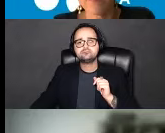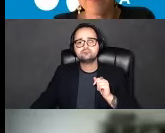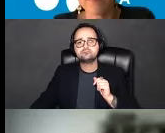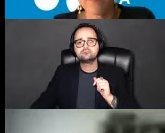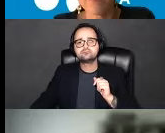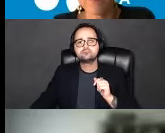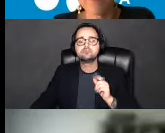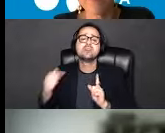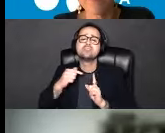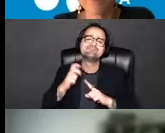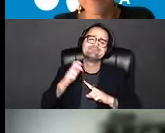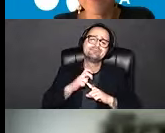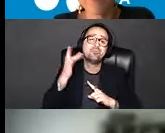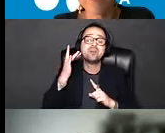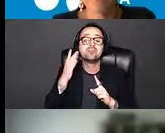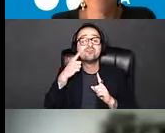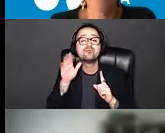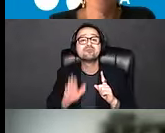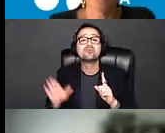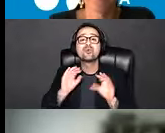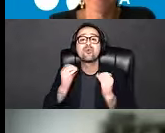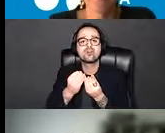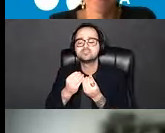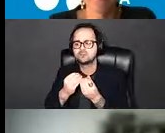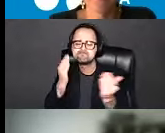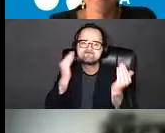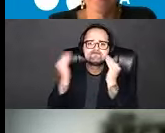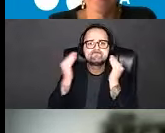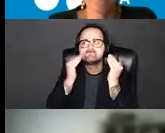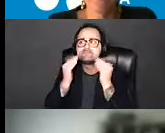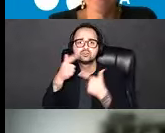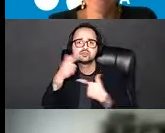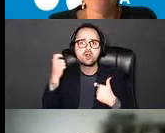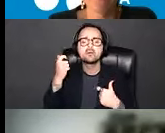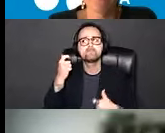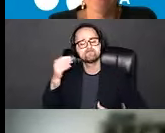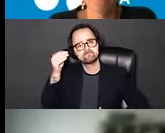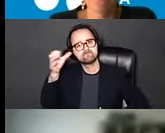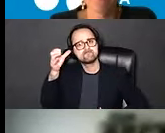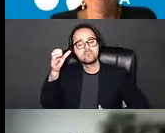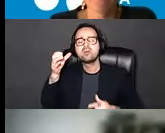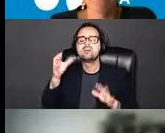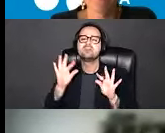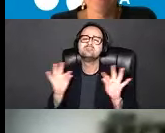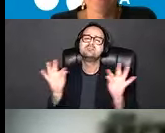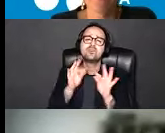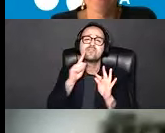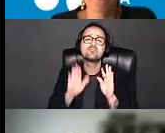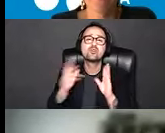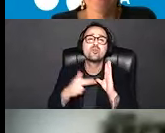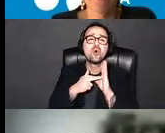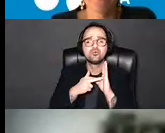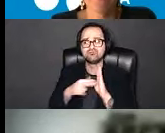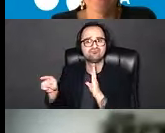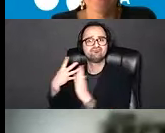is really great, because for your organizations to be trauma informed is important in the role and position you have in the community